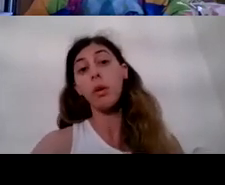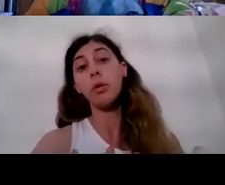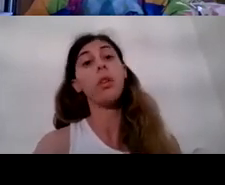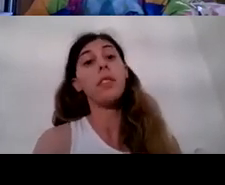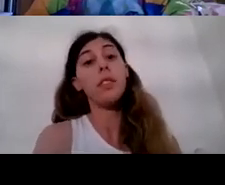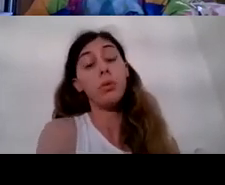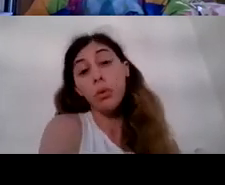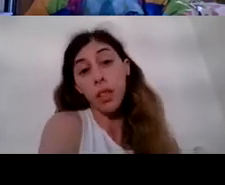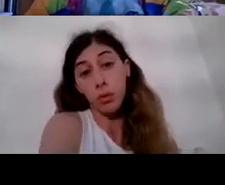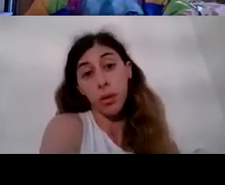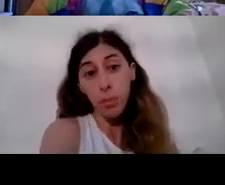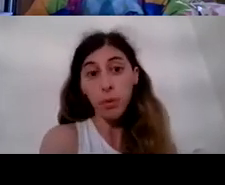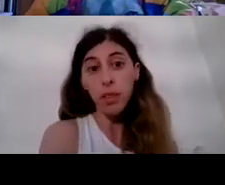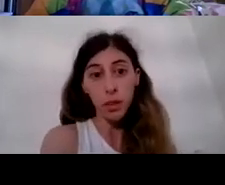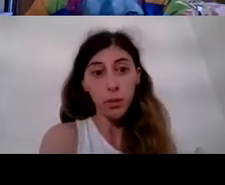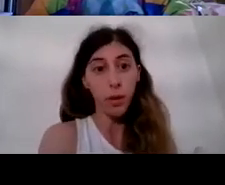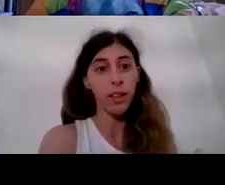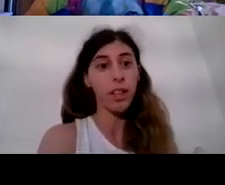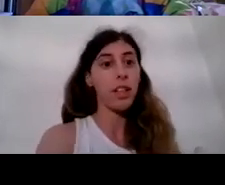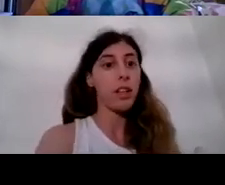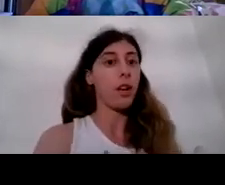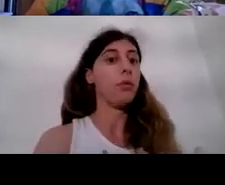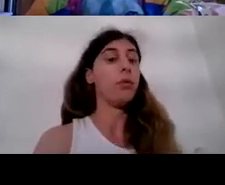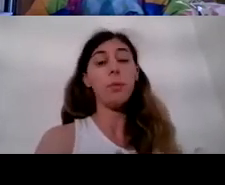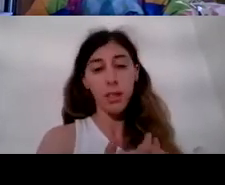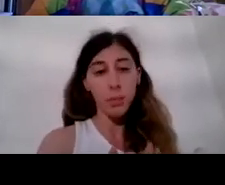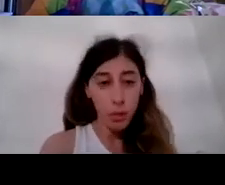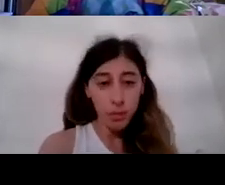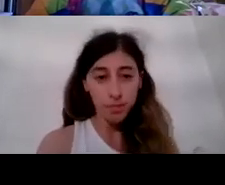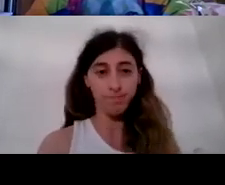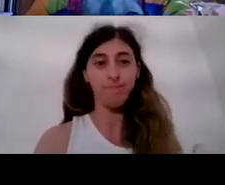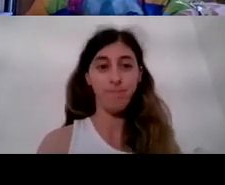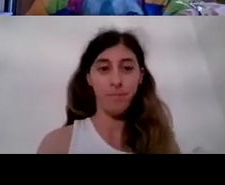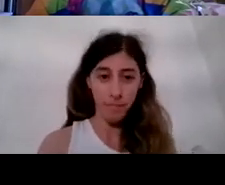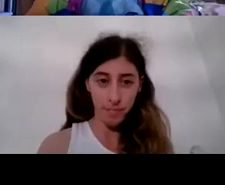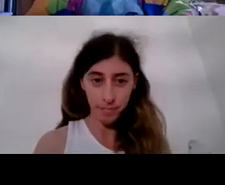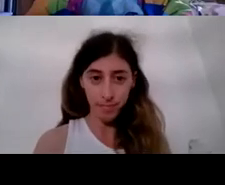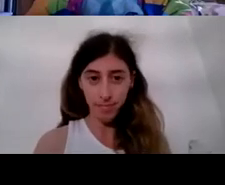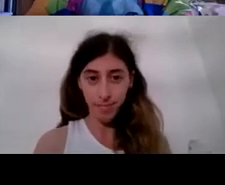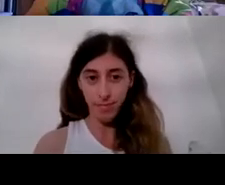transgender, what transgender people are. Of course, you're